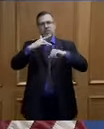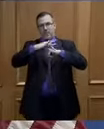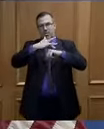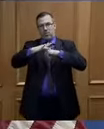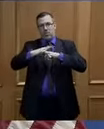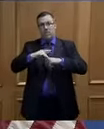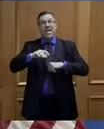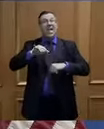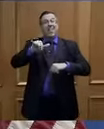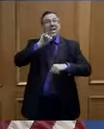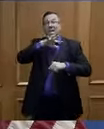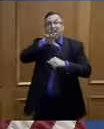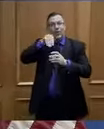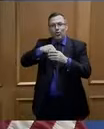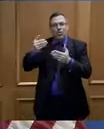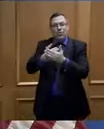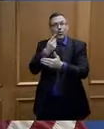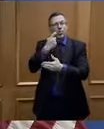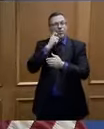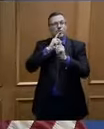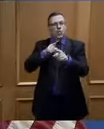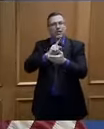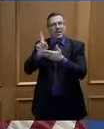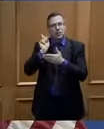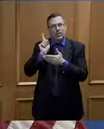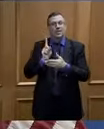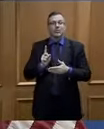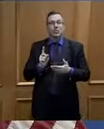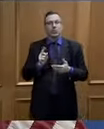new ones that we ordered last week. So right now we're in good shape.